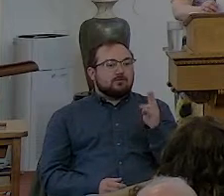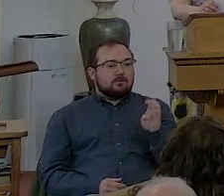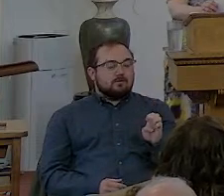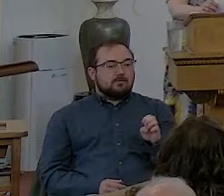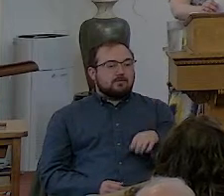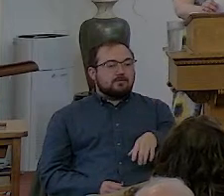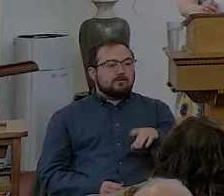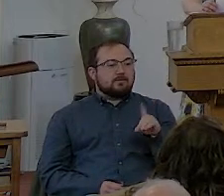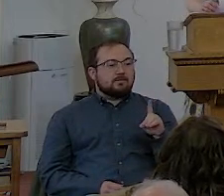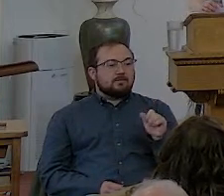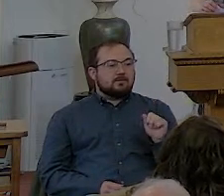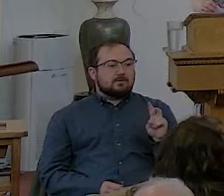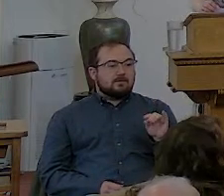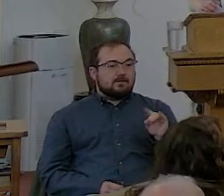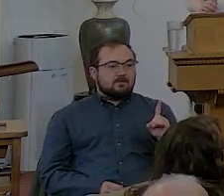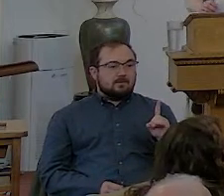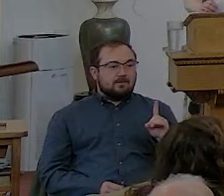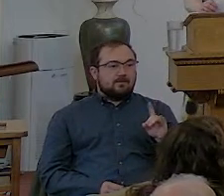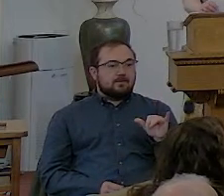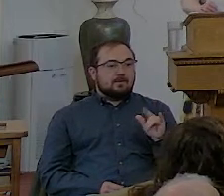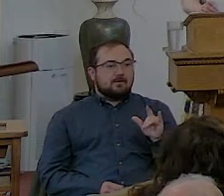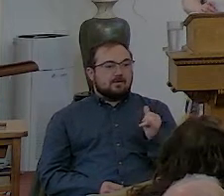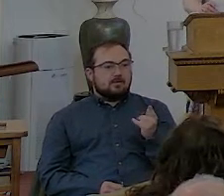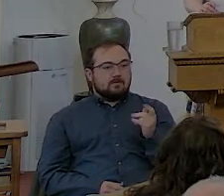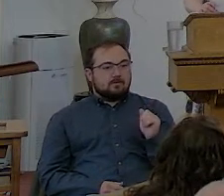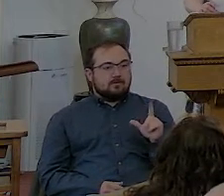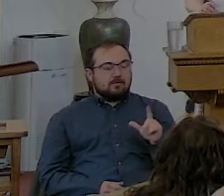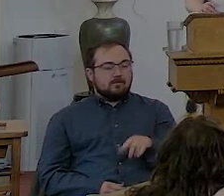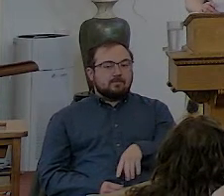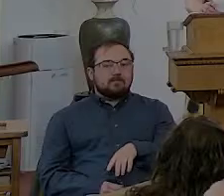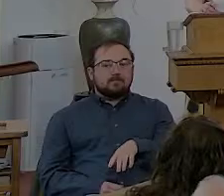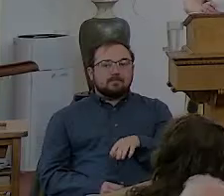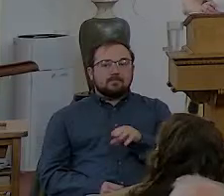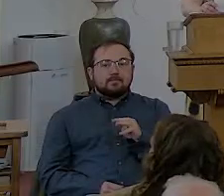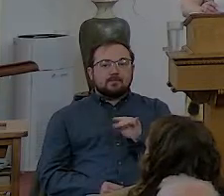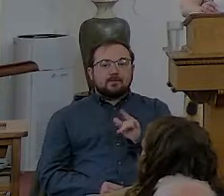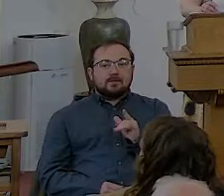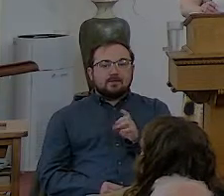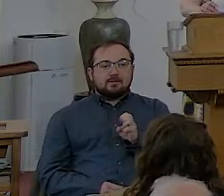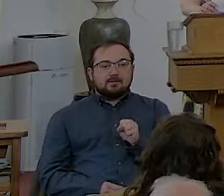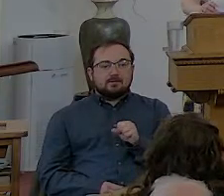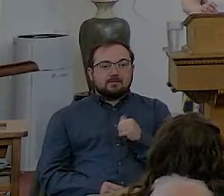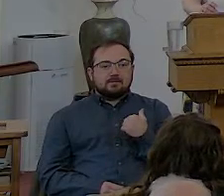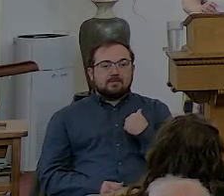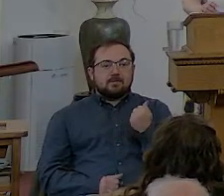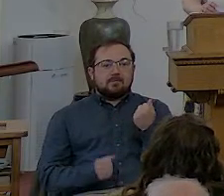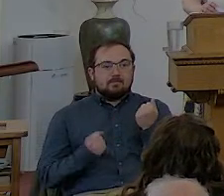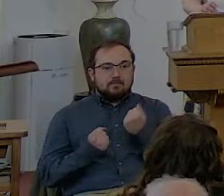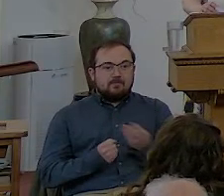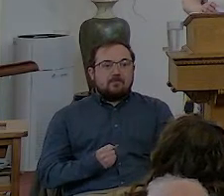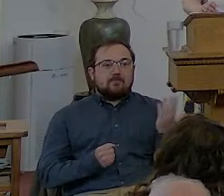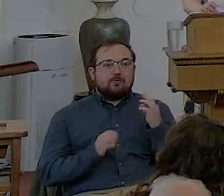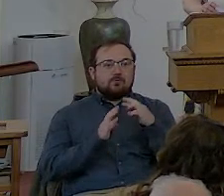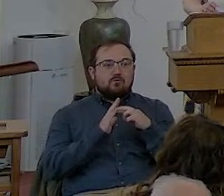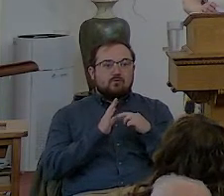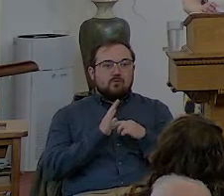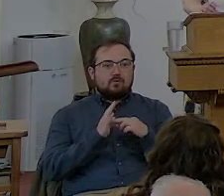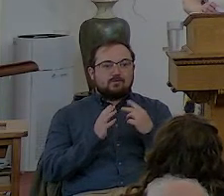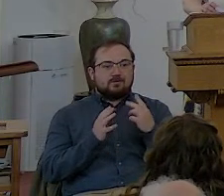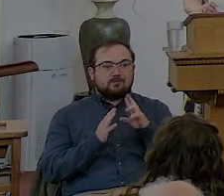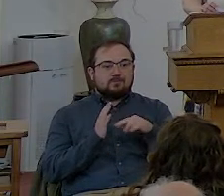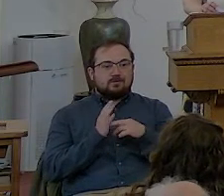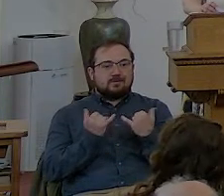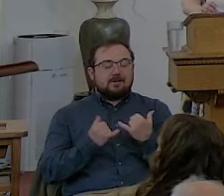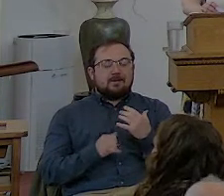David Yakel. Annie Minden is having multiple roles today. Actually, she's not. She's just